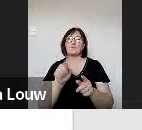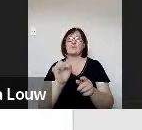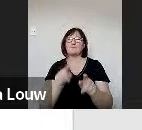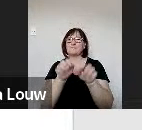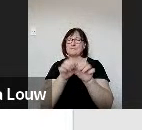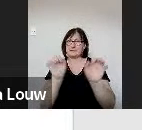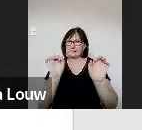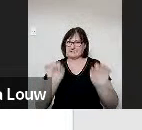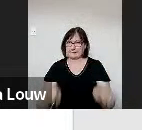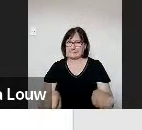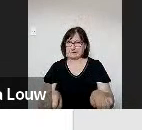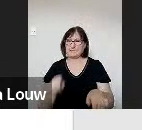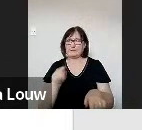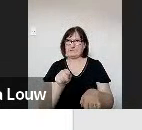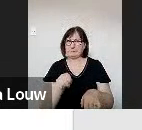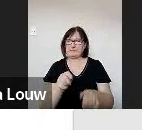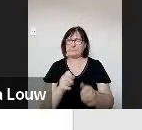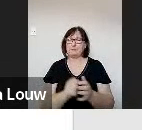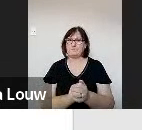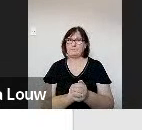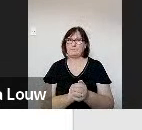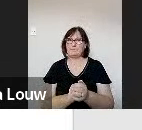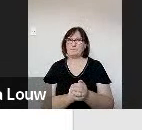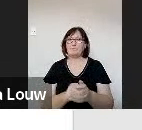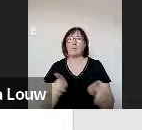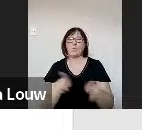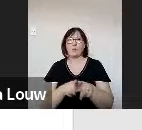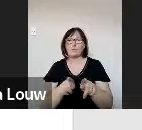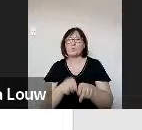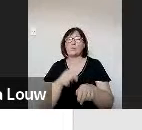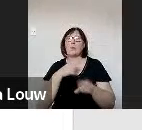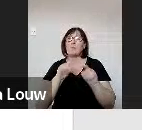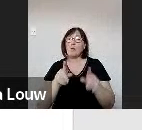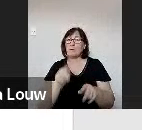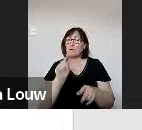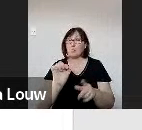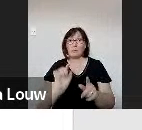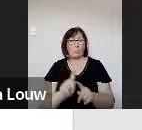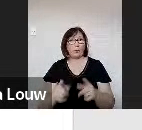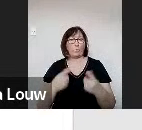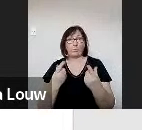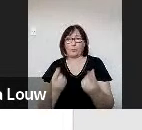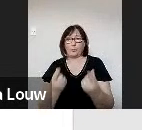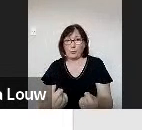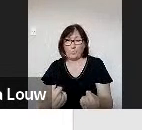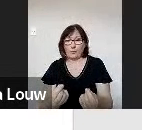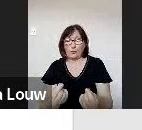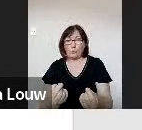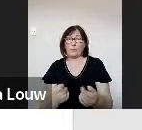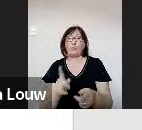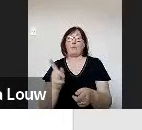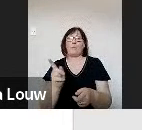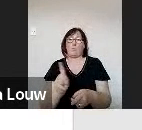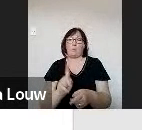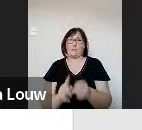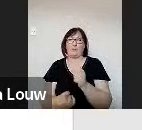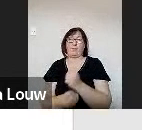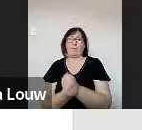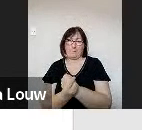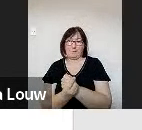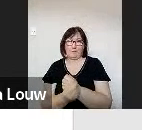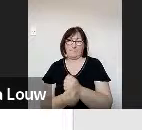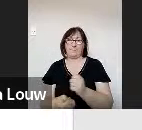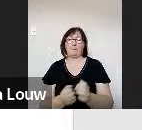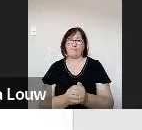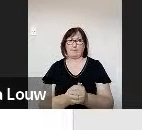will also touch on non-compliance, tariff determination process, stage consignment, and last